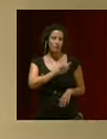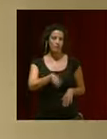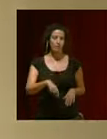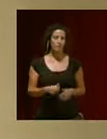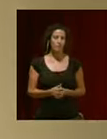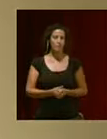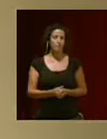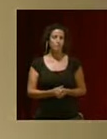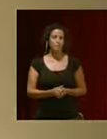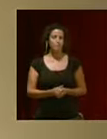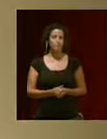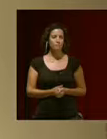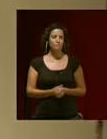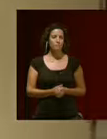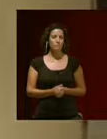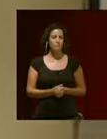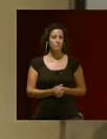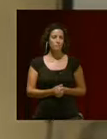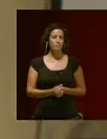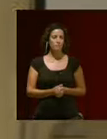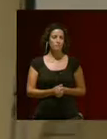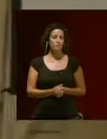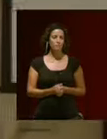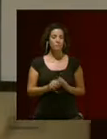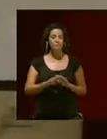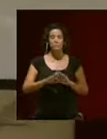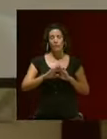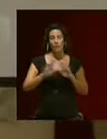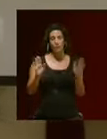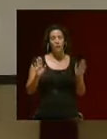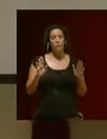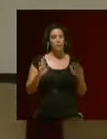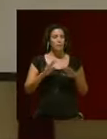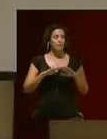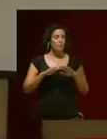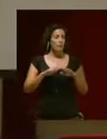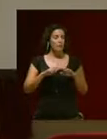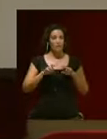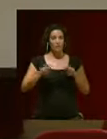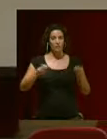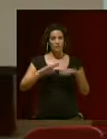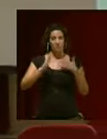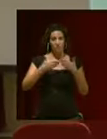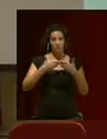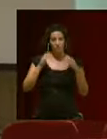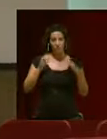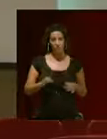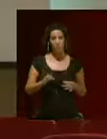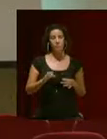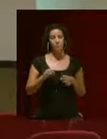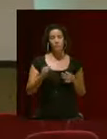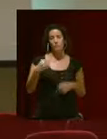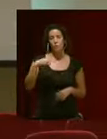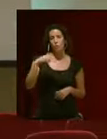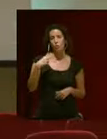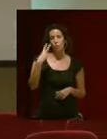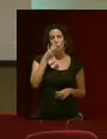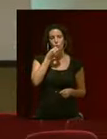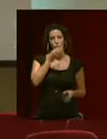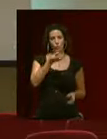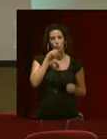respected the time allocated to her talk. And since we're at it, let's give her a big and warm applause. Just